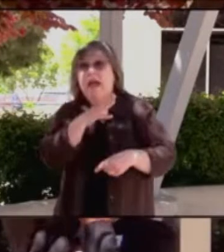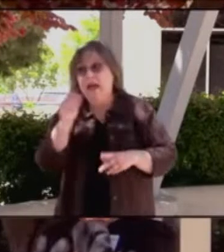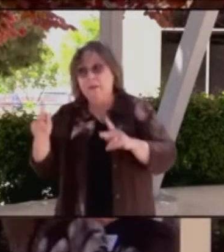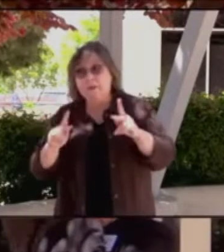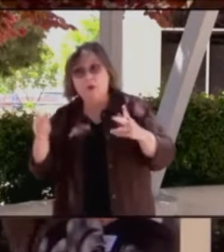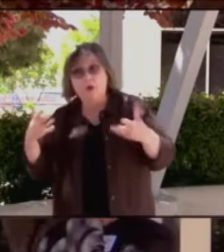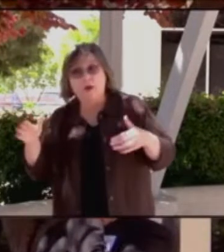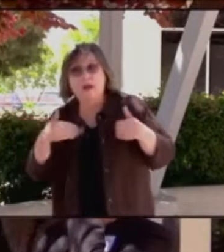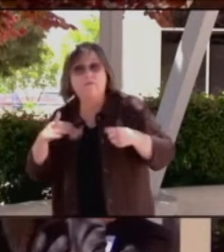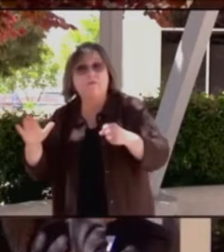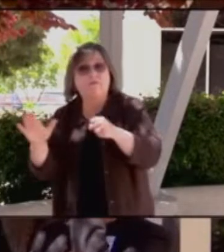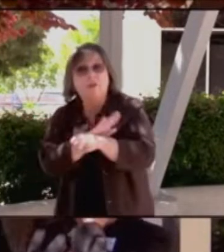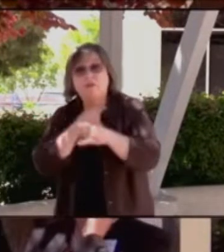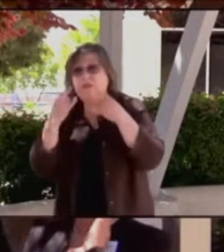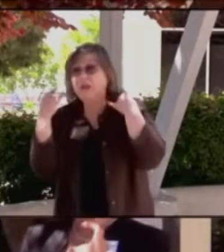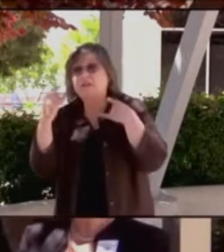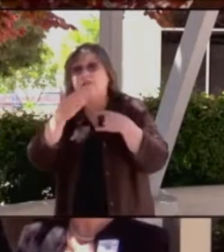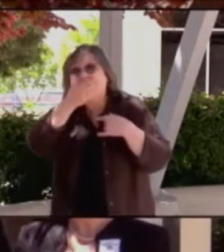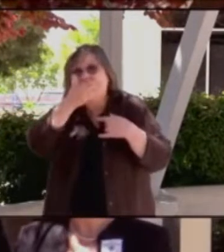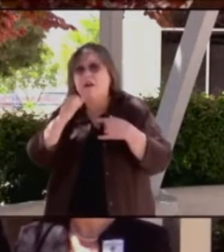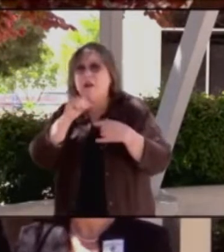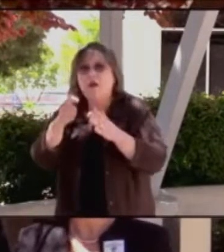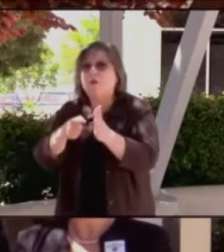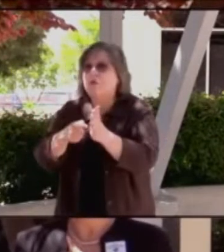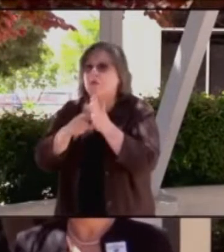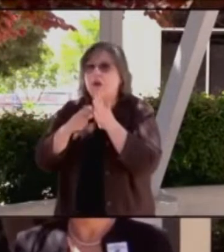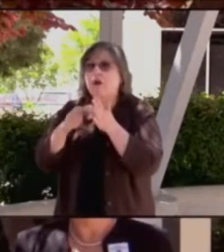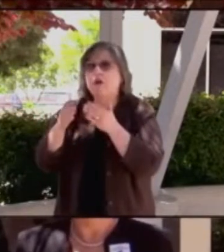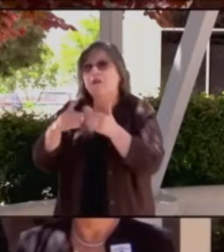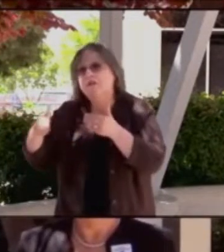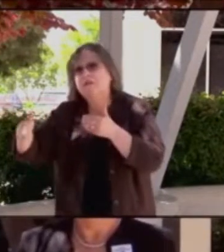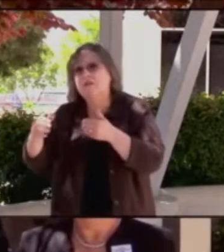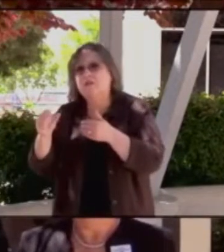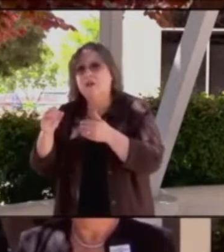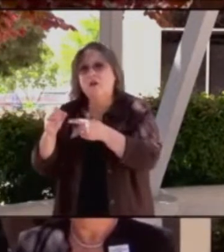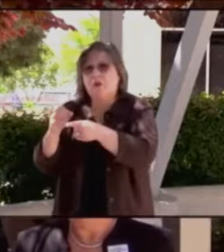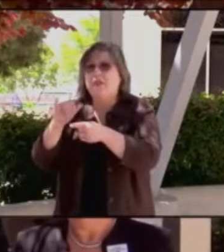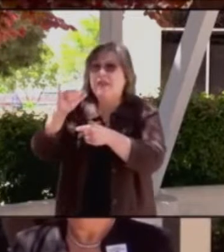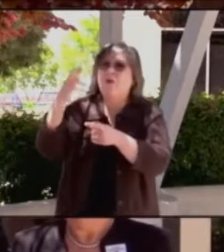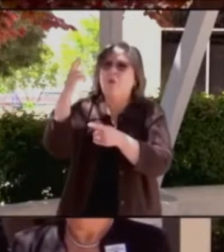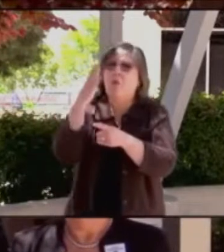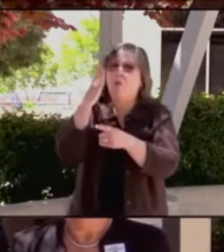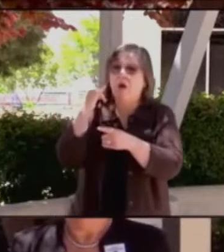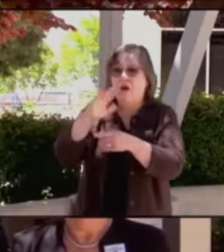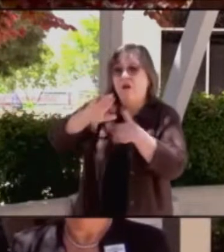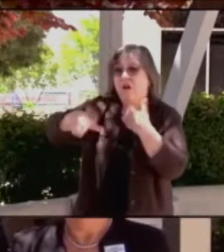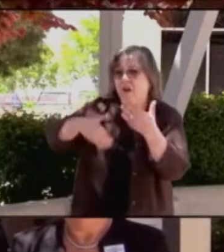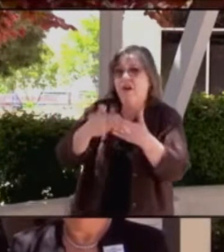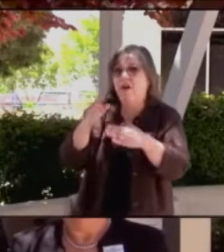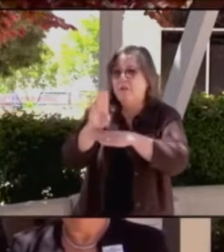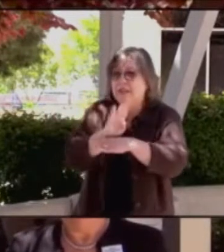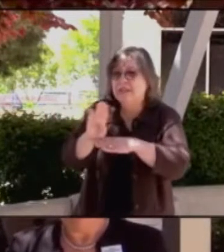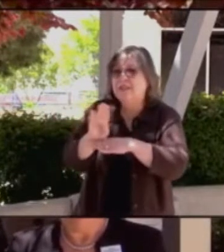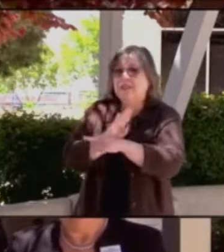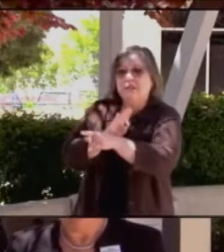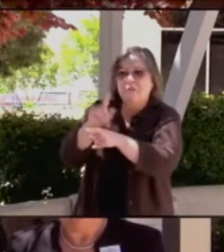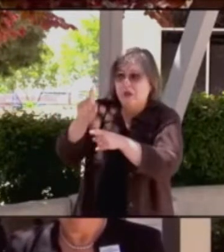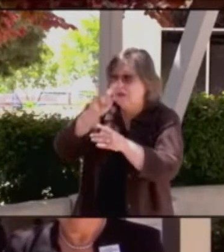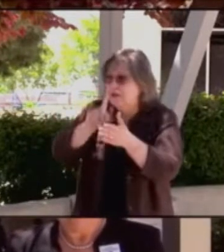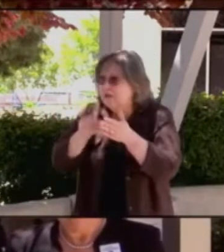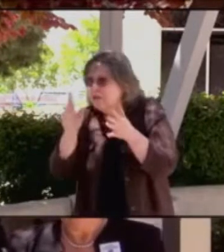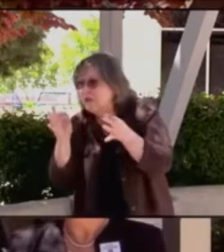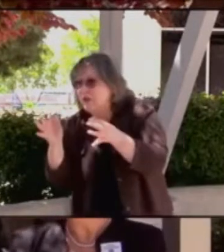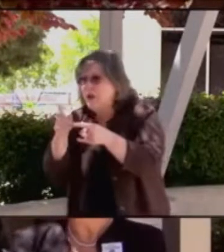fully vaccinated. That's why this new health order requires all businesses and entities to determine vaccination status of